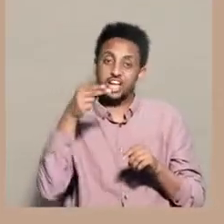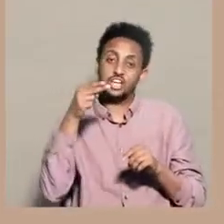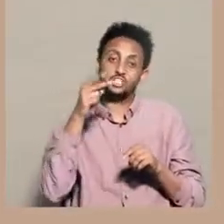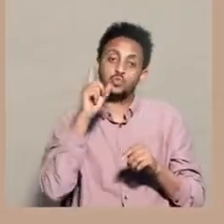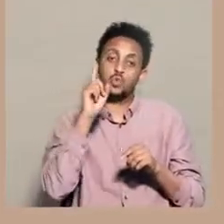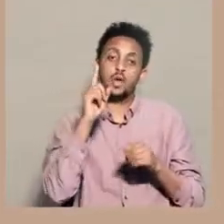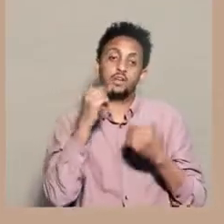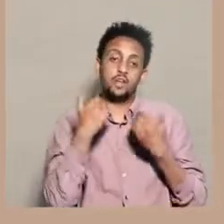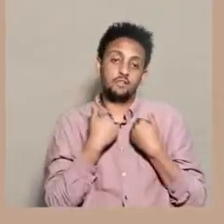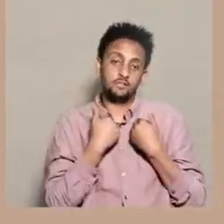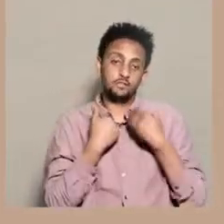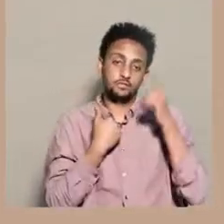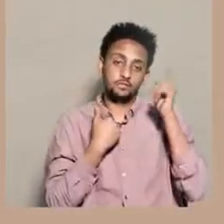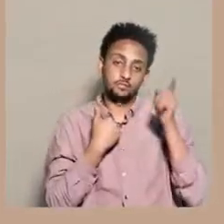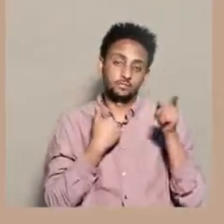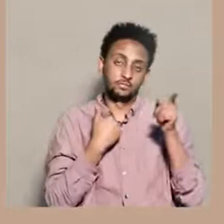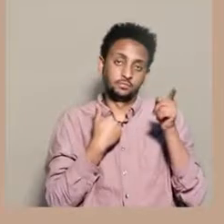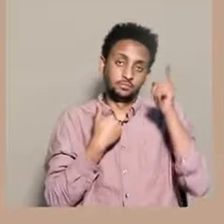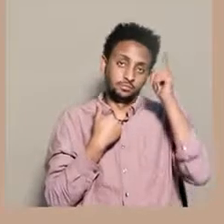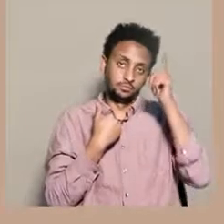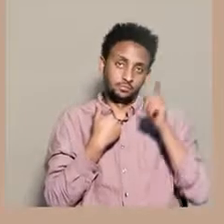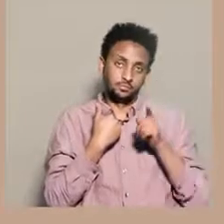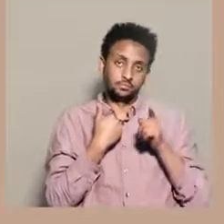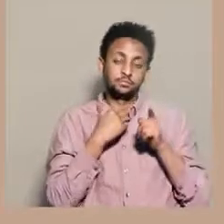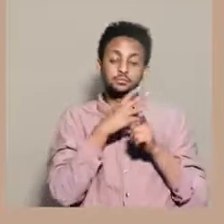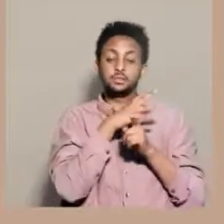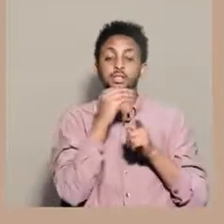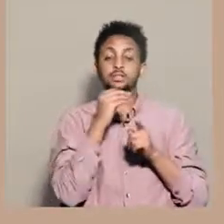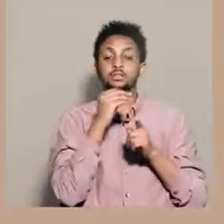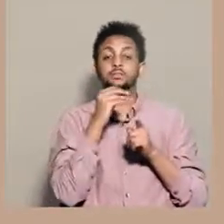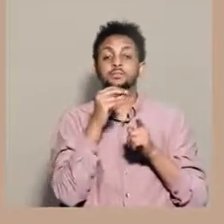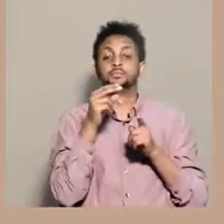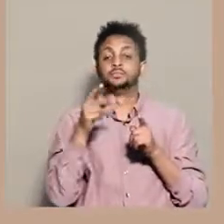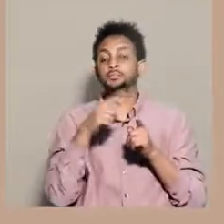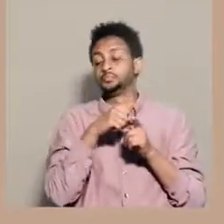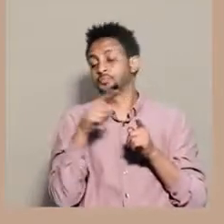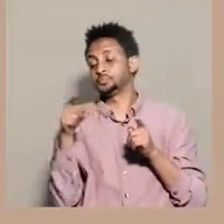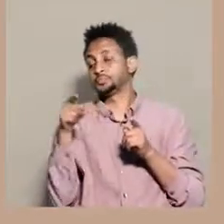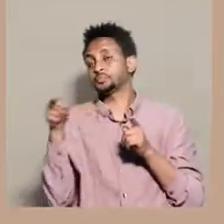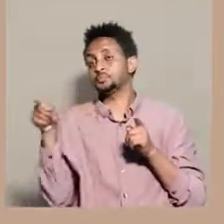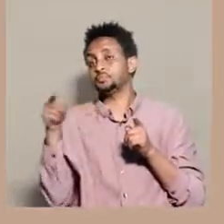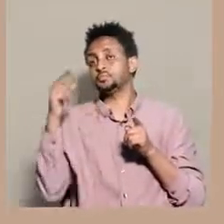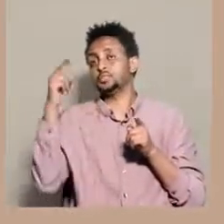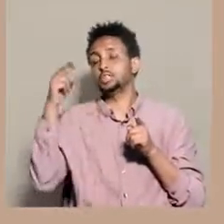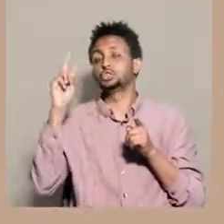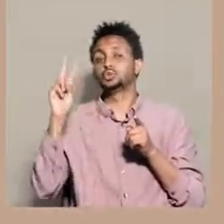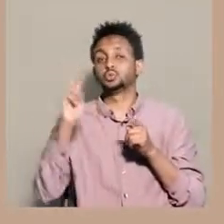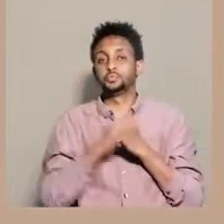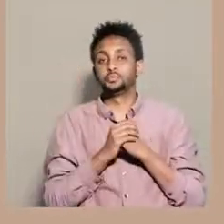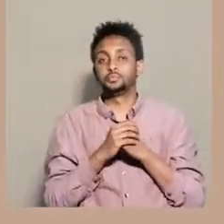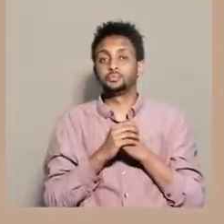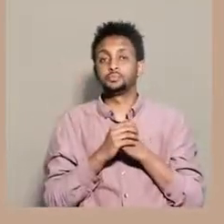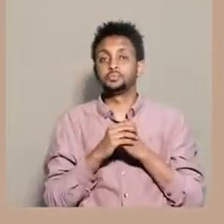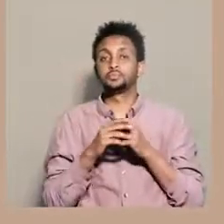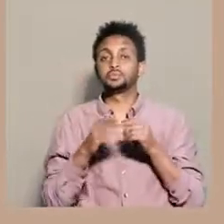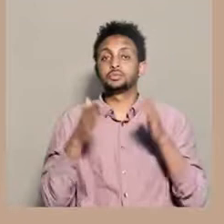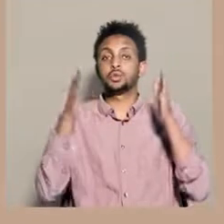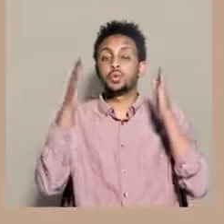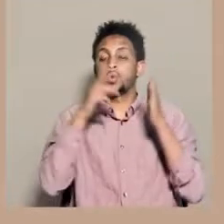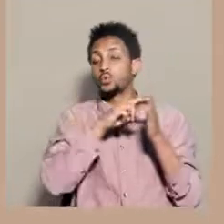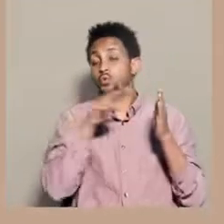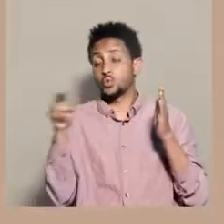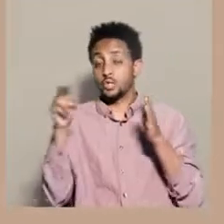H1 here, H1, as well as it is found at elevation H2. Since it's a horizontal